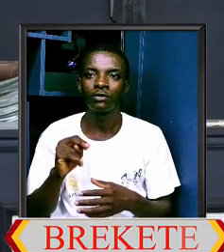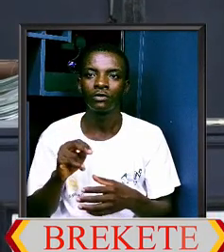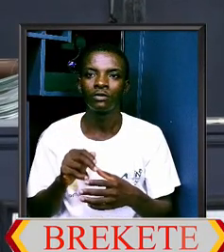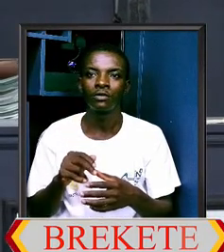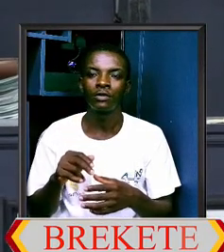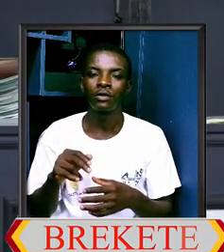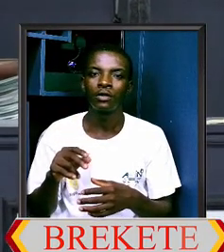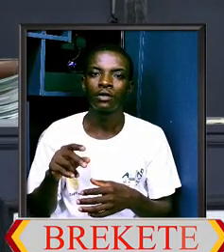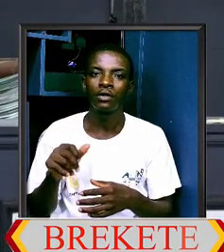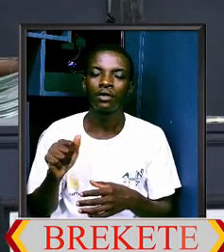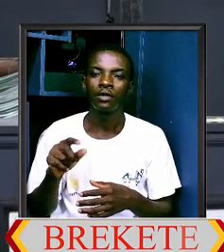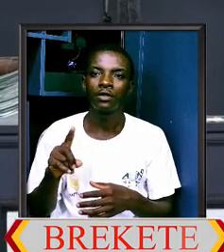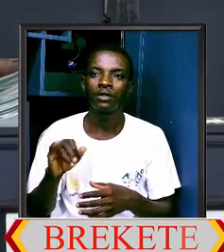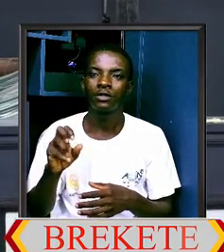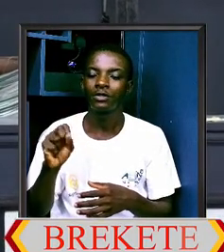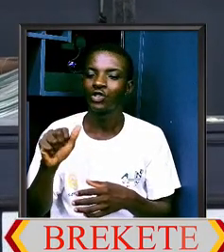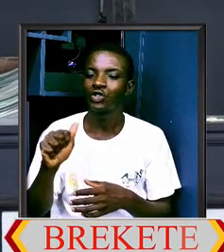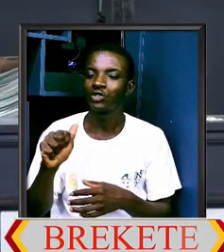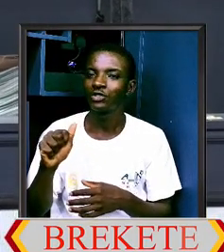Hadi Sirika.